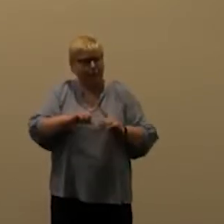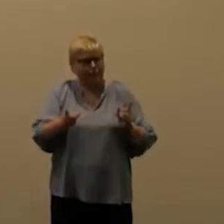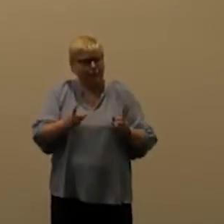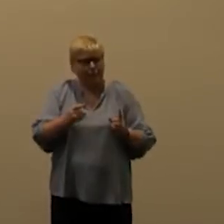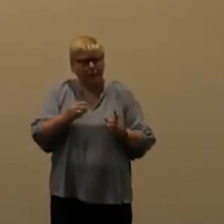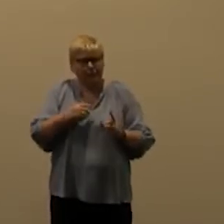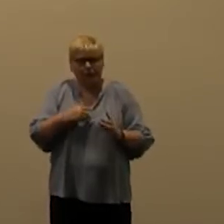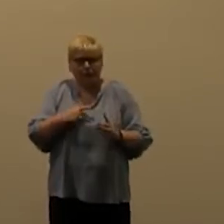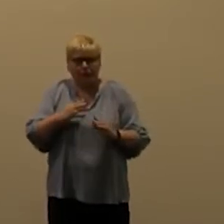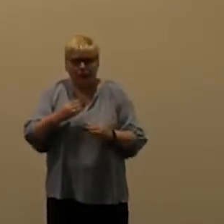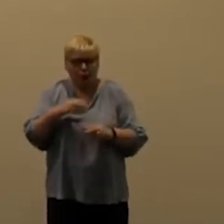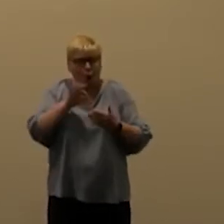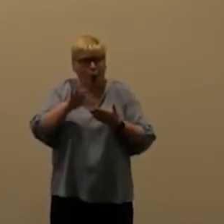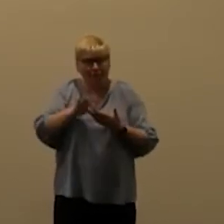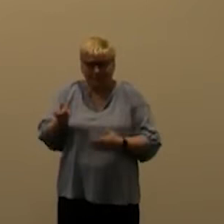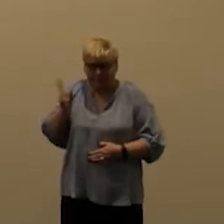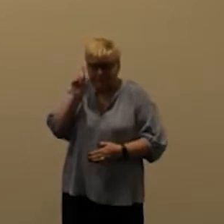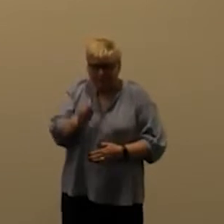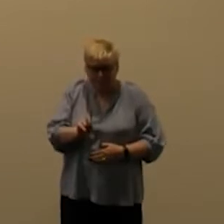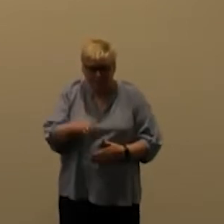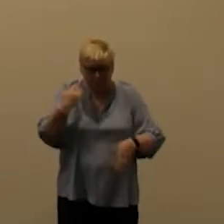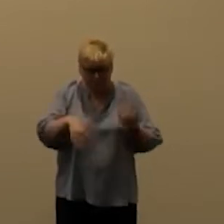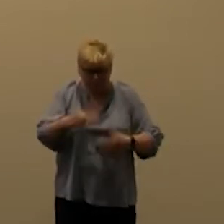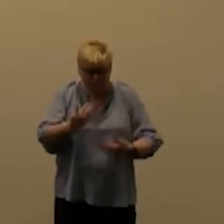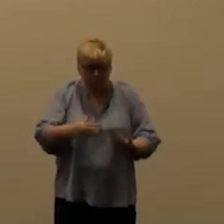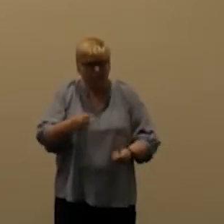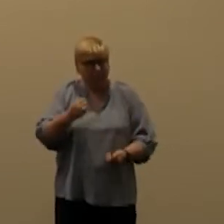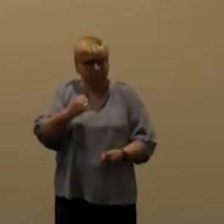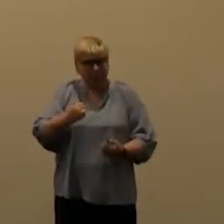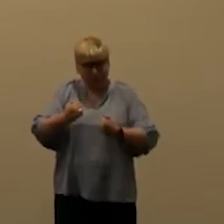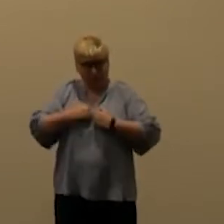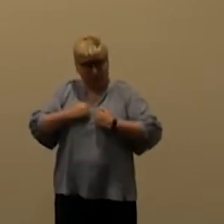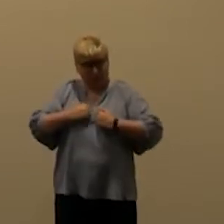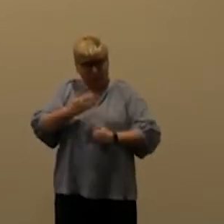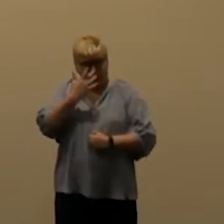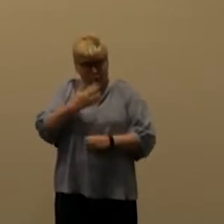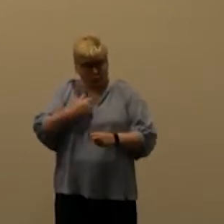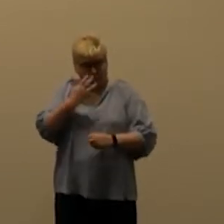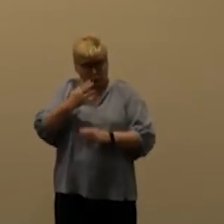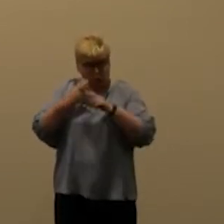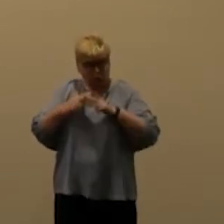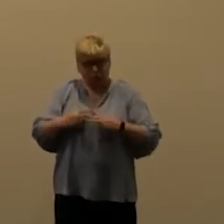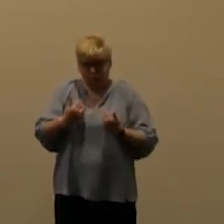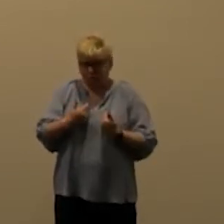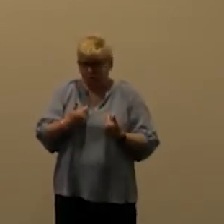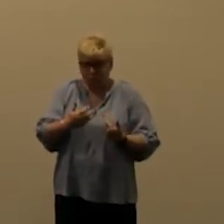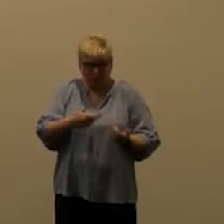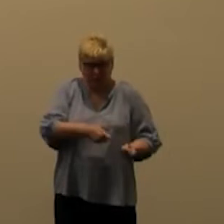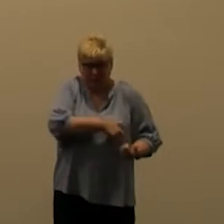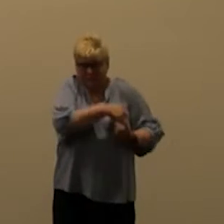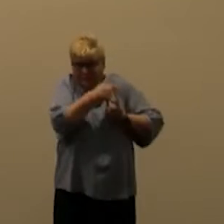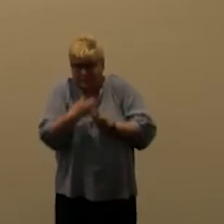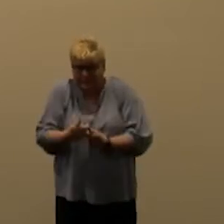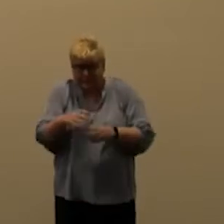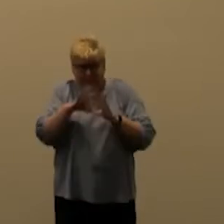bring nothing with them to the office. Whereas millennials, Gen Z, we are authentically ourselves. We bring everything with